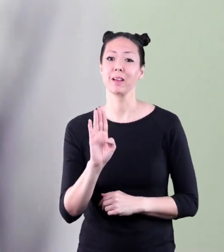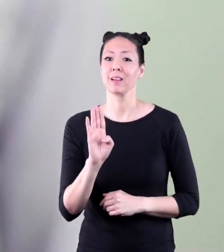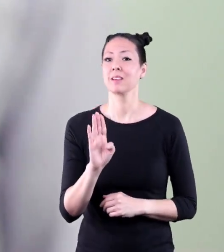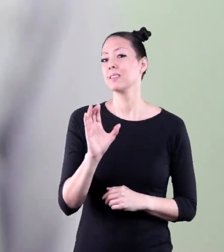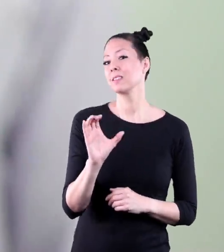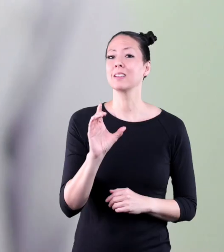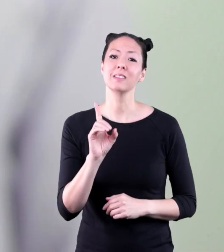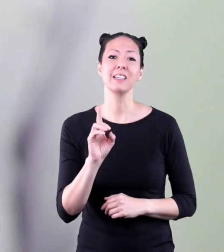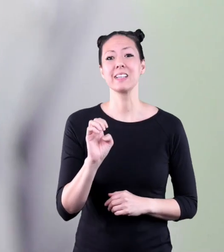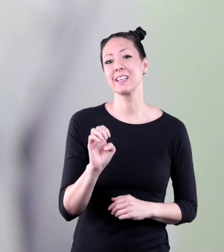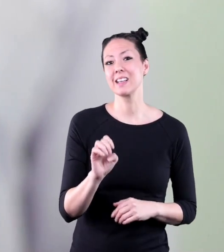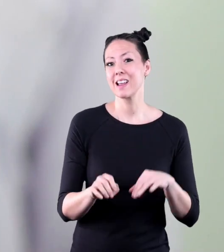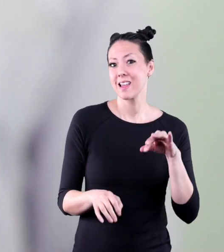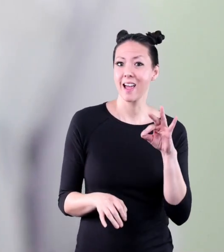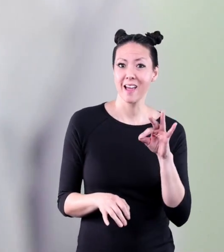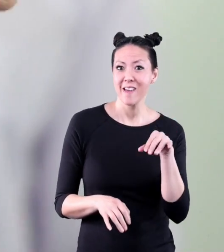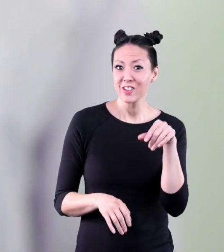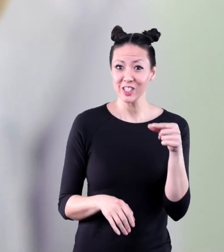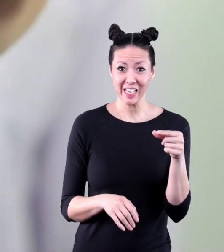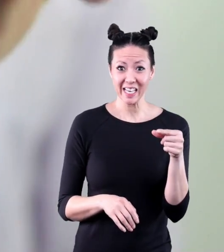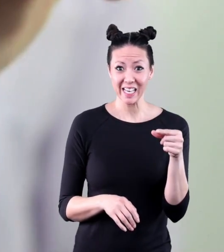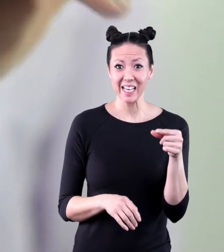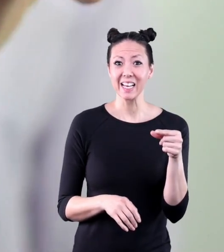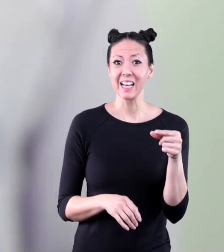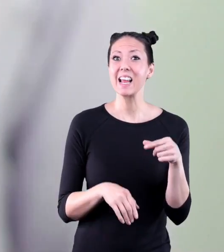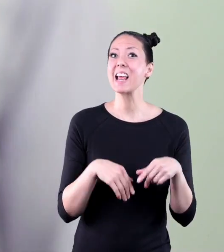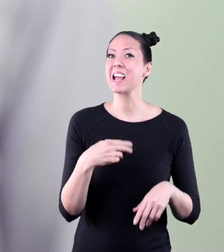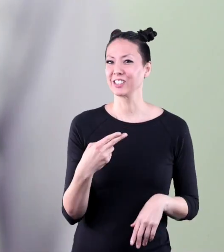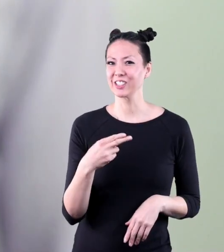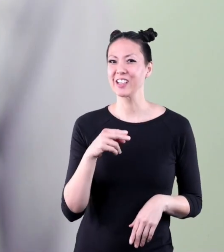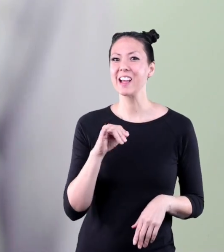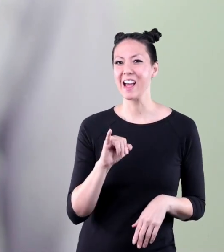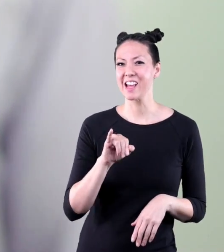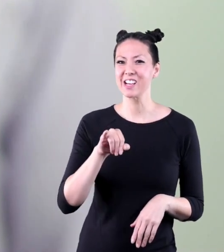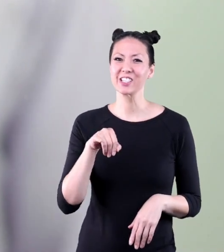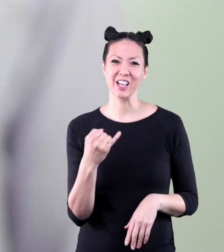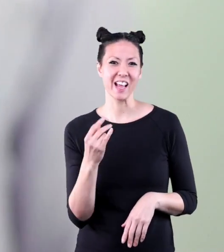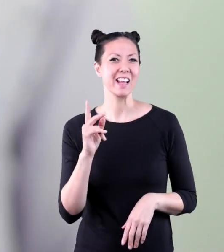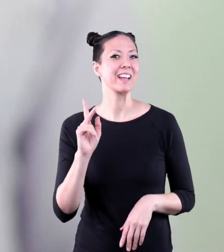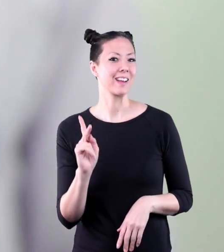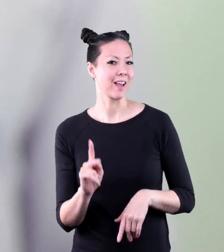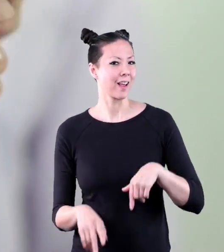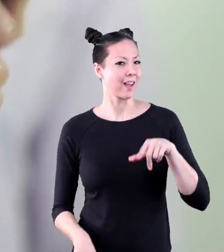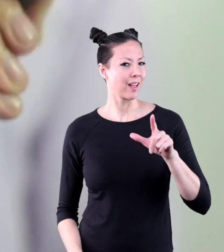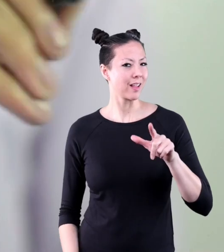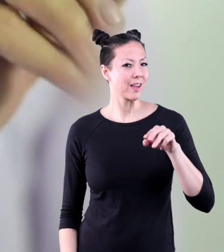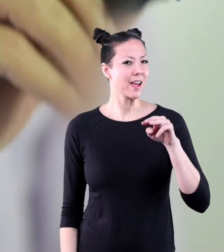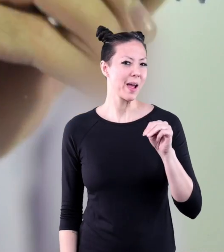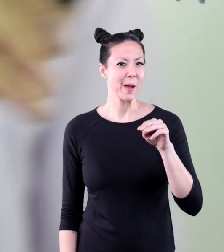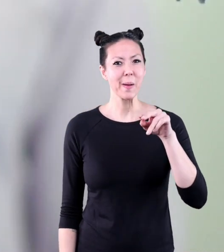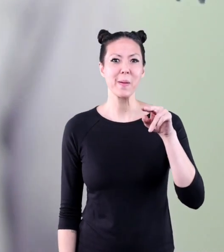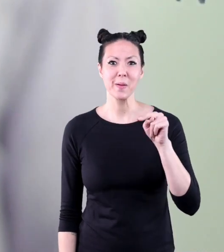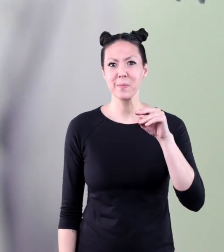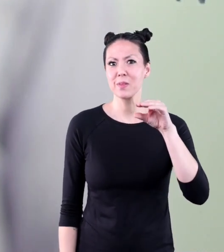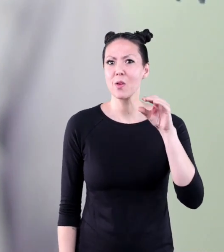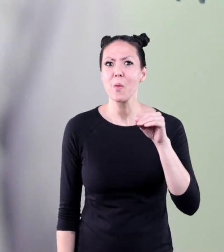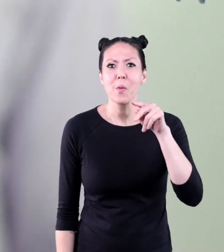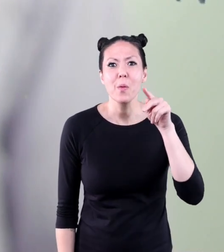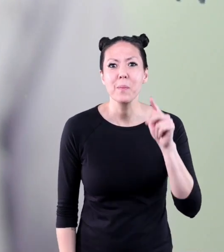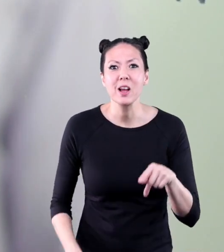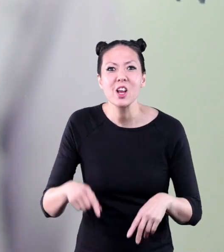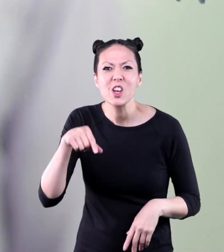B, C, D, E, F, G, H, I, J, K, L, M, N, O,